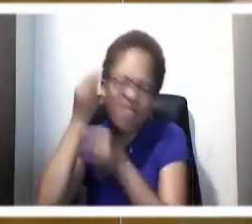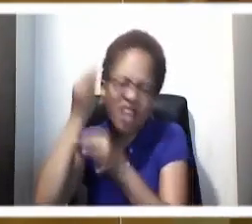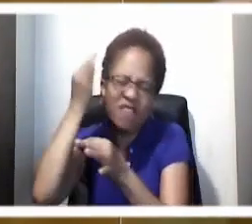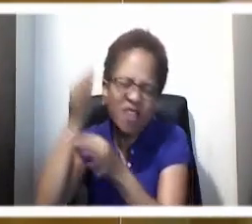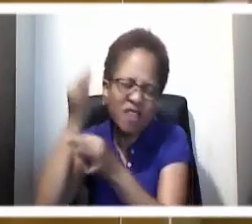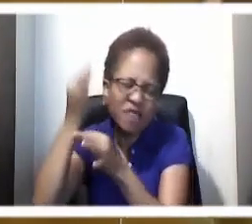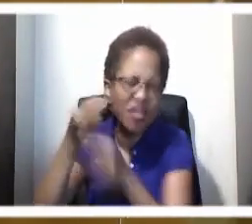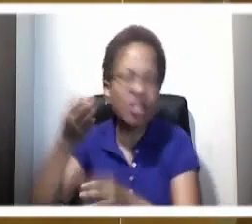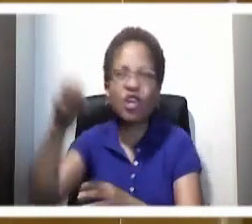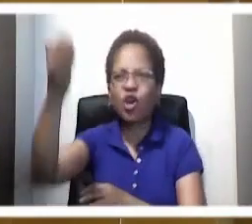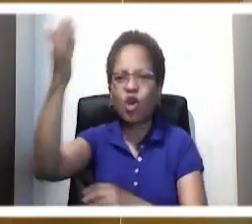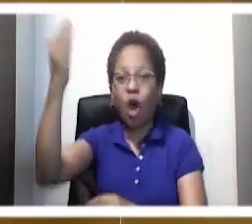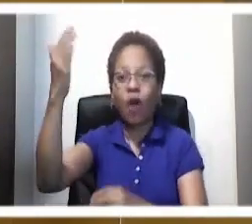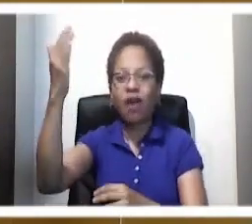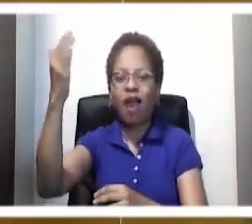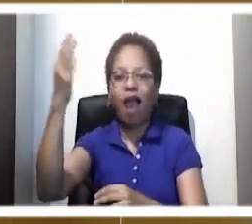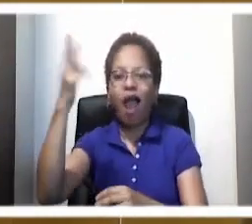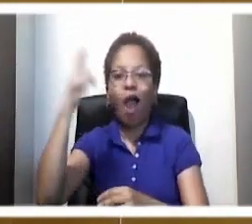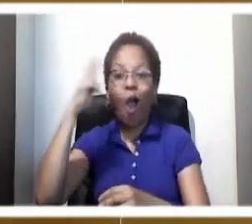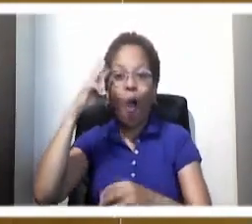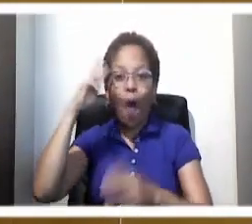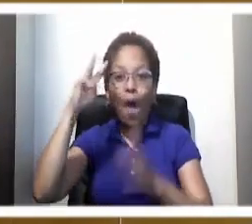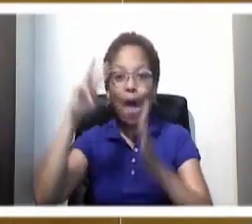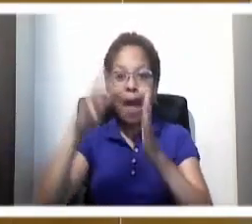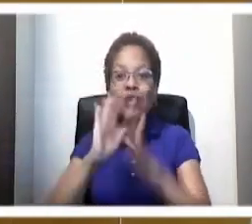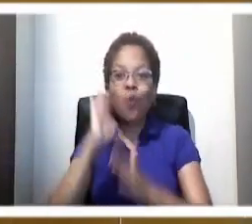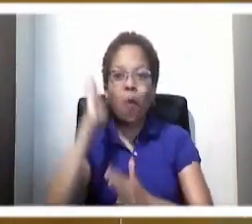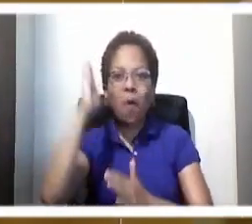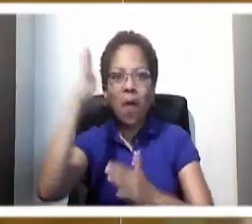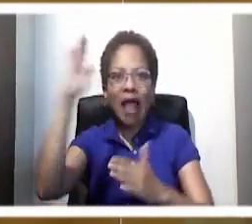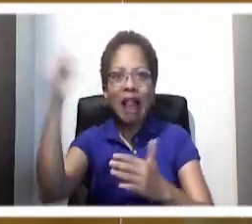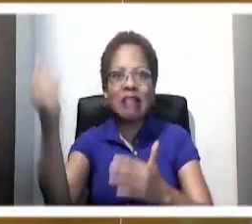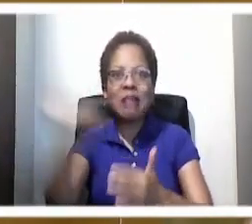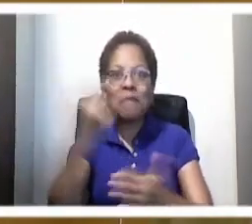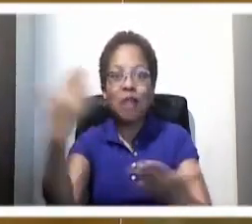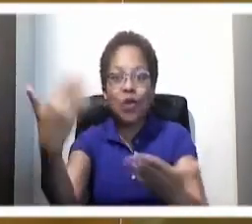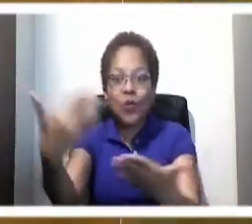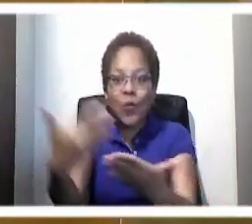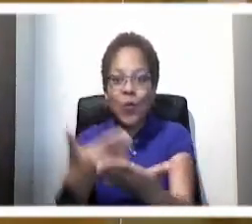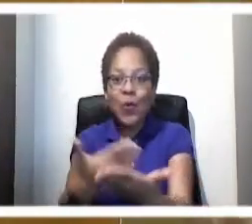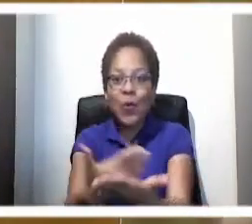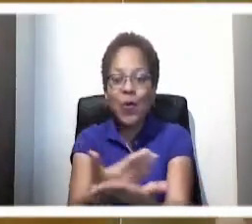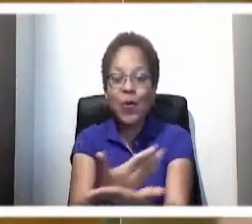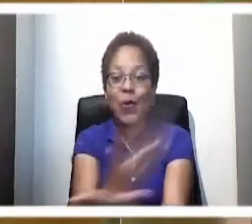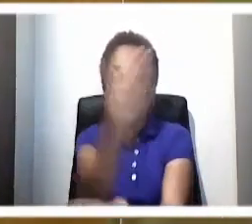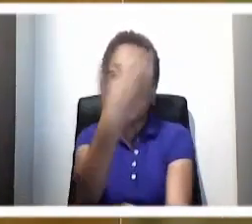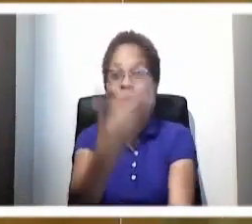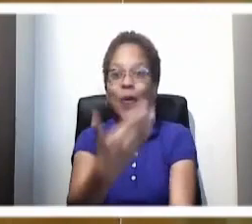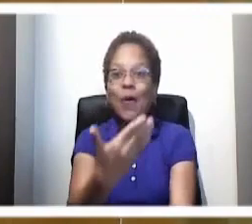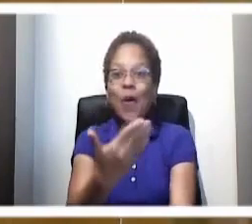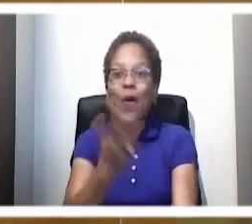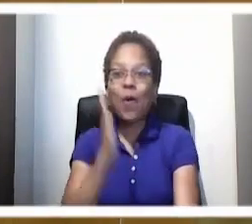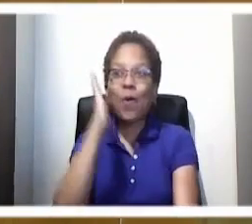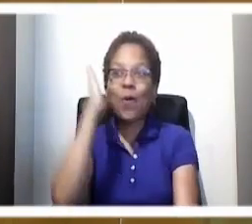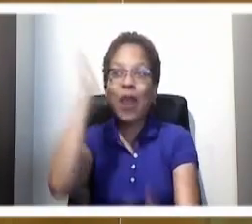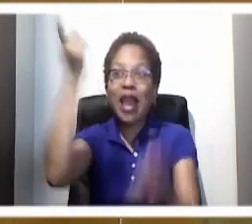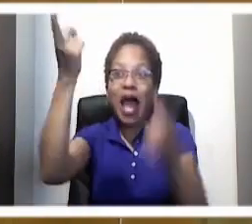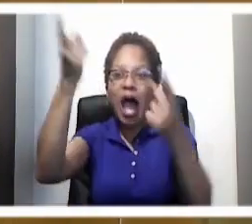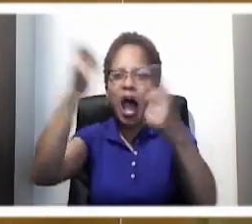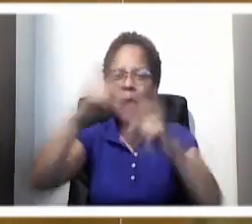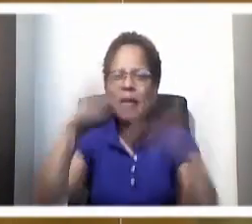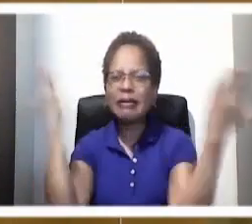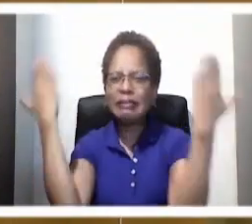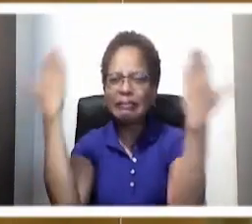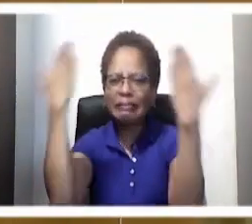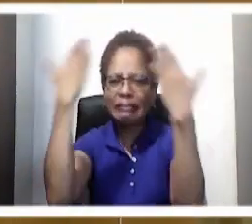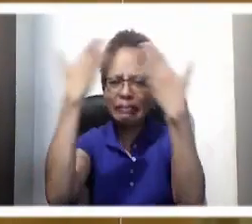something new that will emerge, something new that will come forth after the dark night